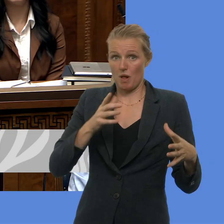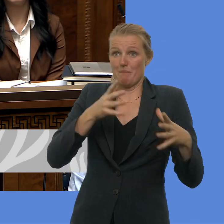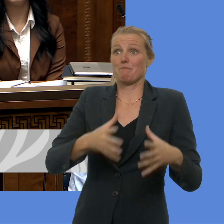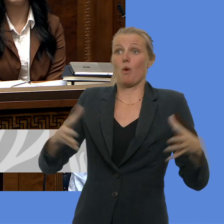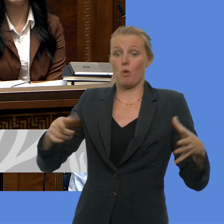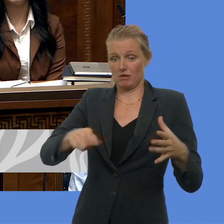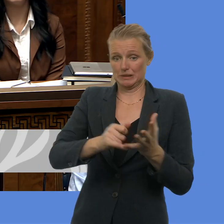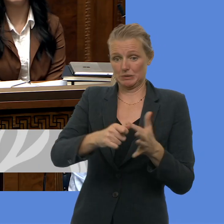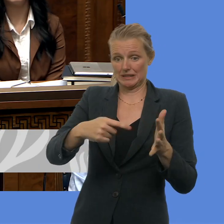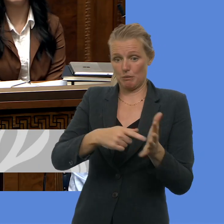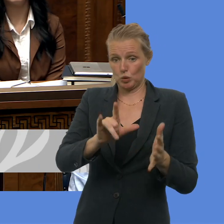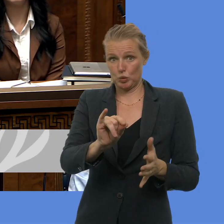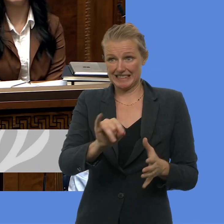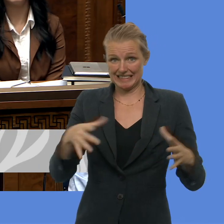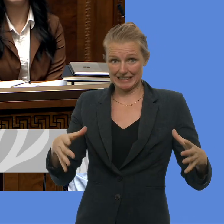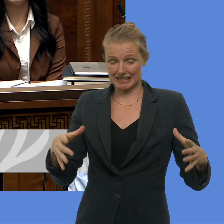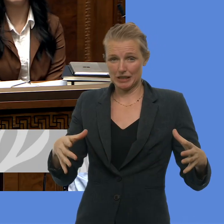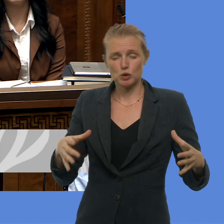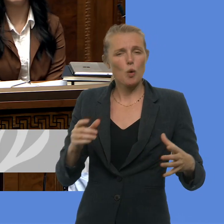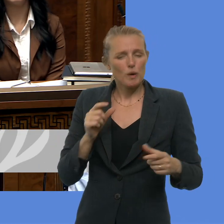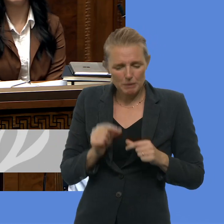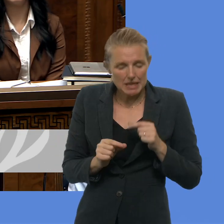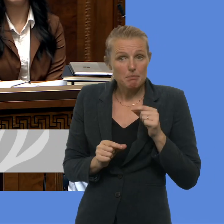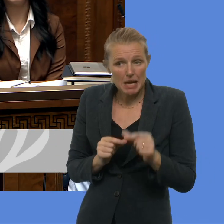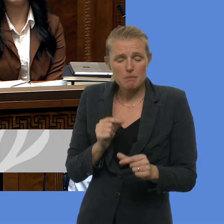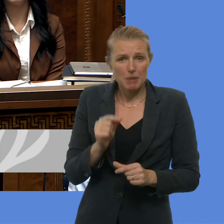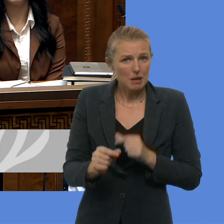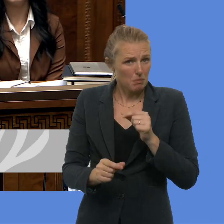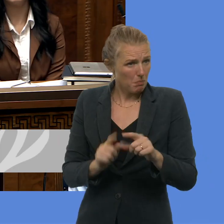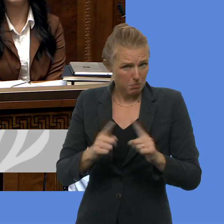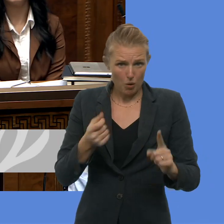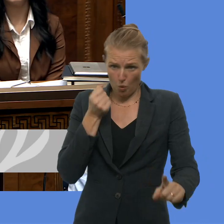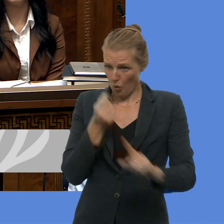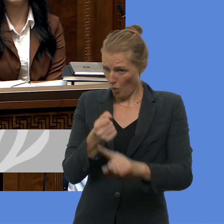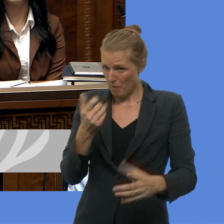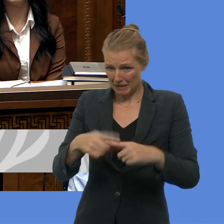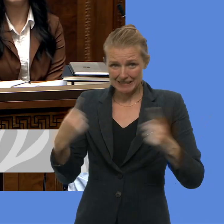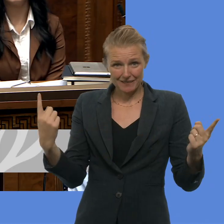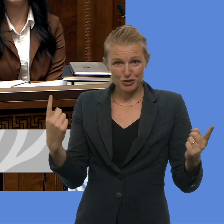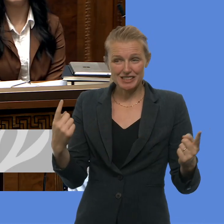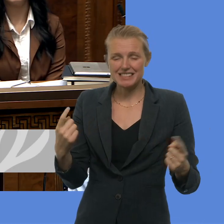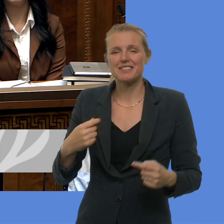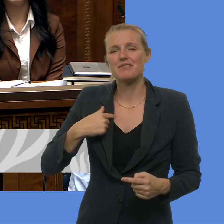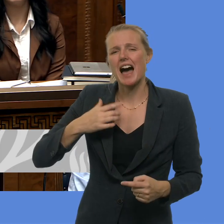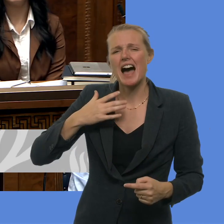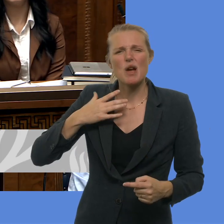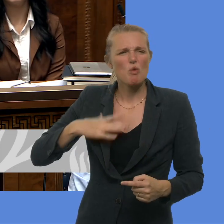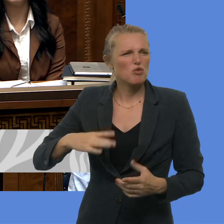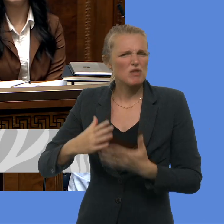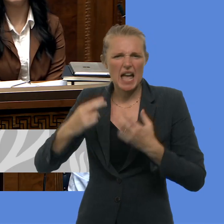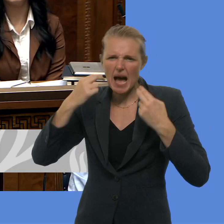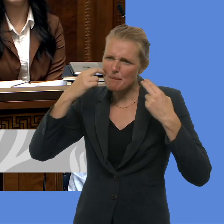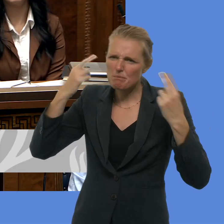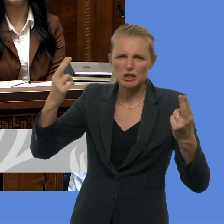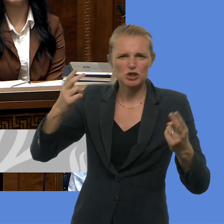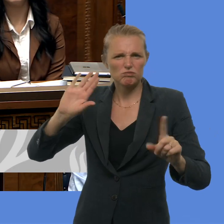into September of 2026. So incrementally, I think we are making a difference. I want us to be as ambitious as we possibly can to